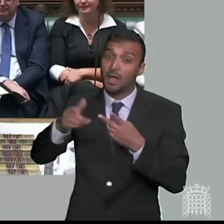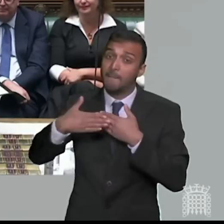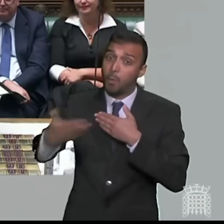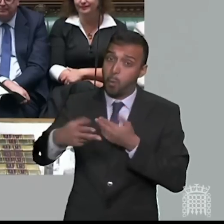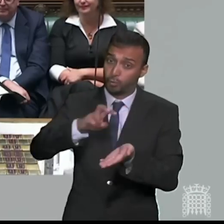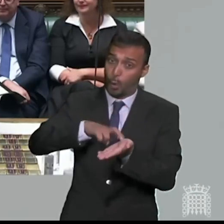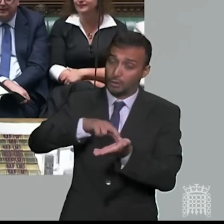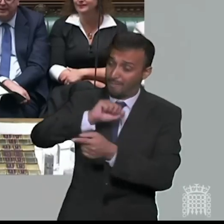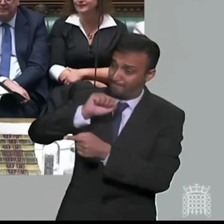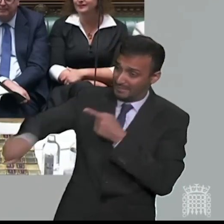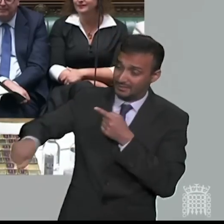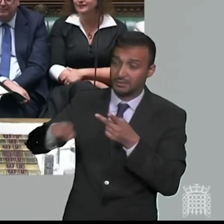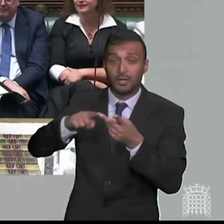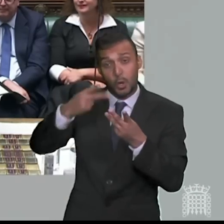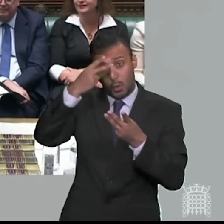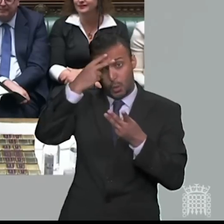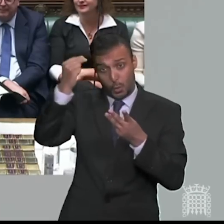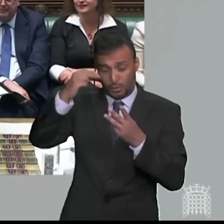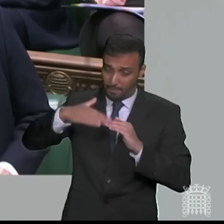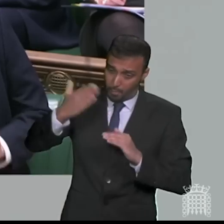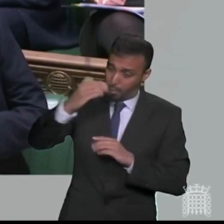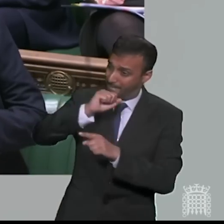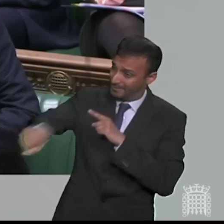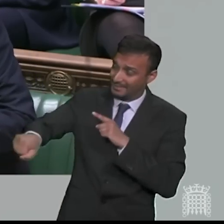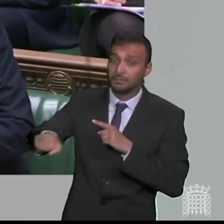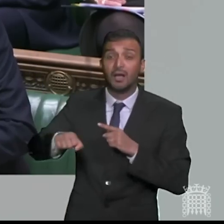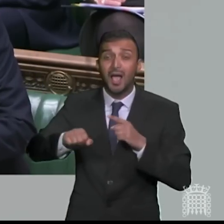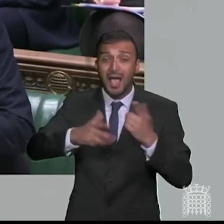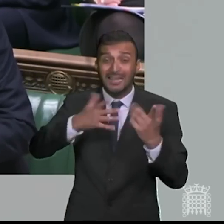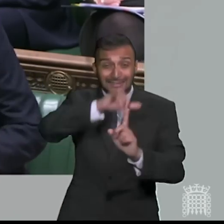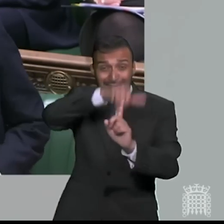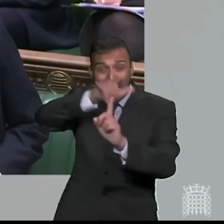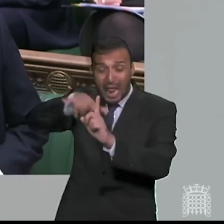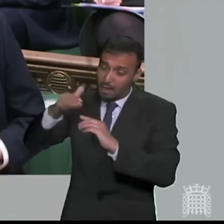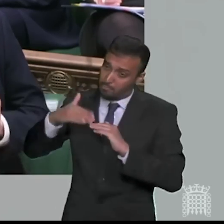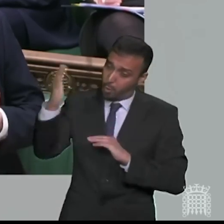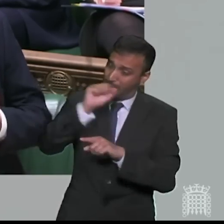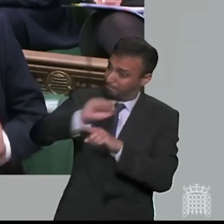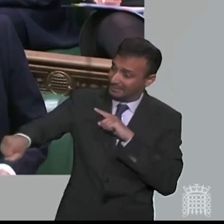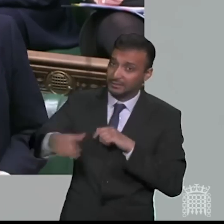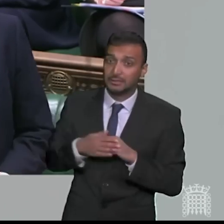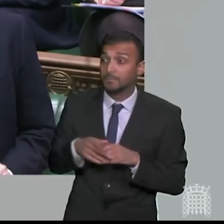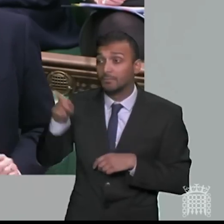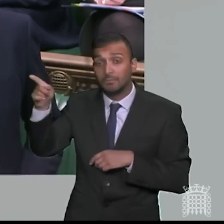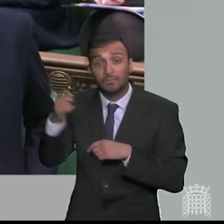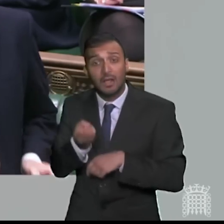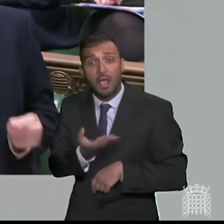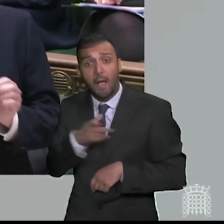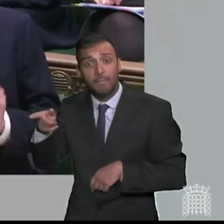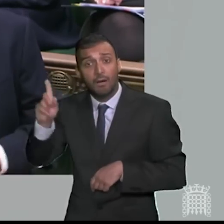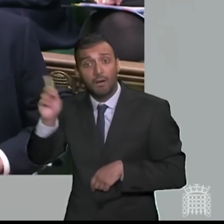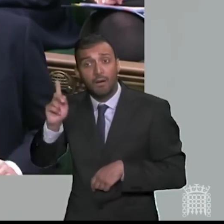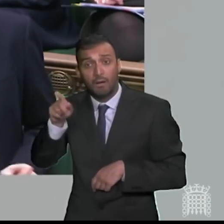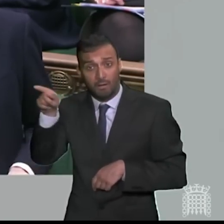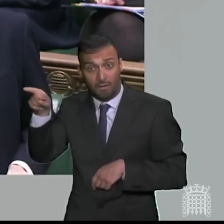record scans, record operations. The only record from the party opposite is in Wales, where they now have